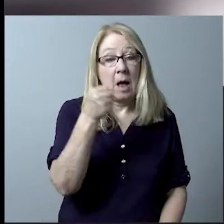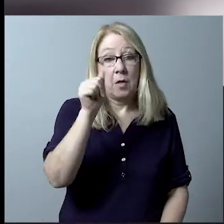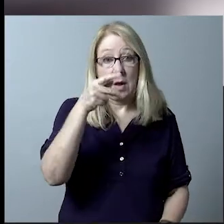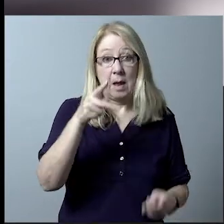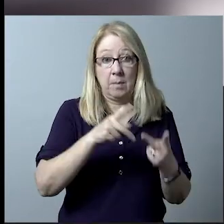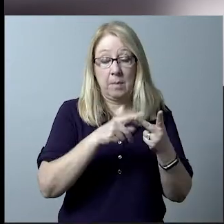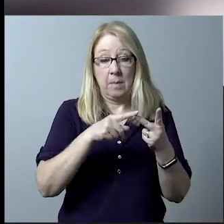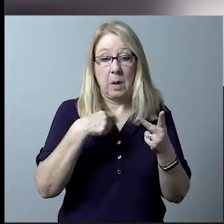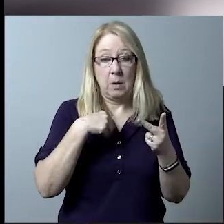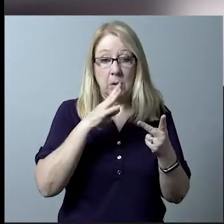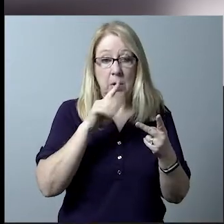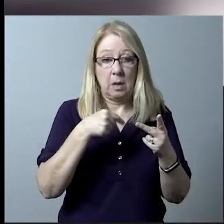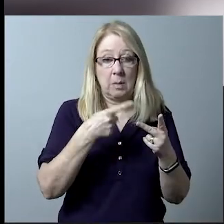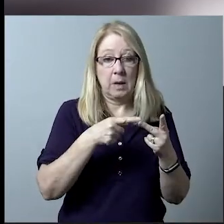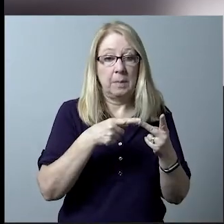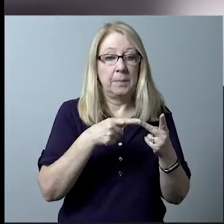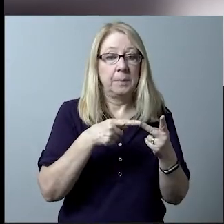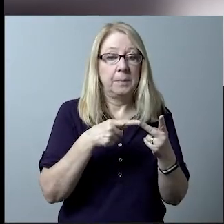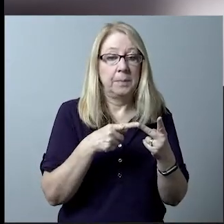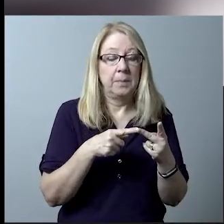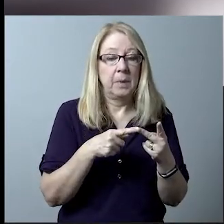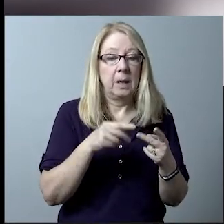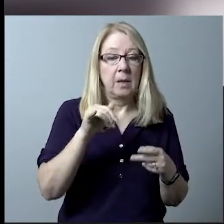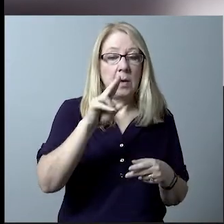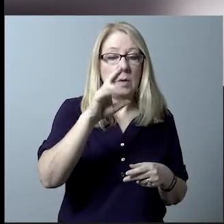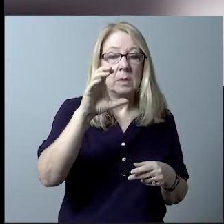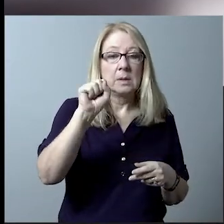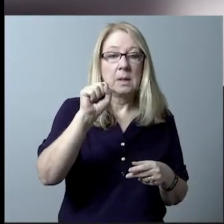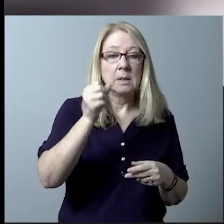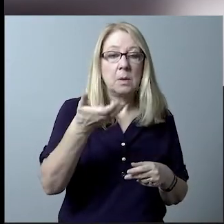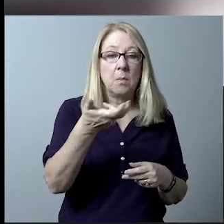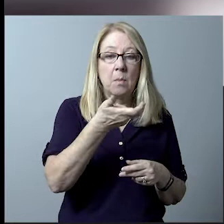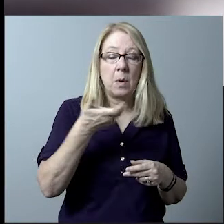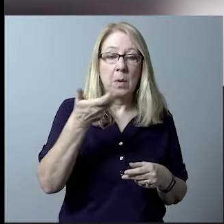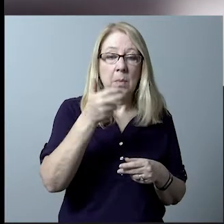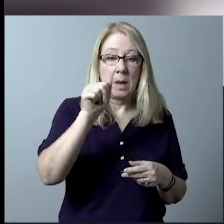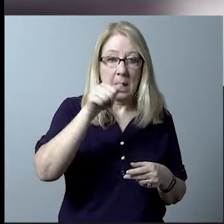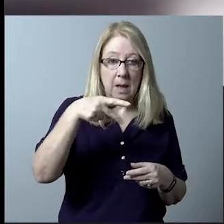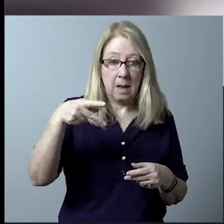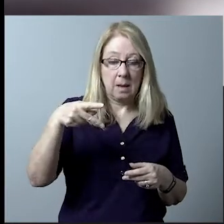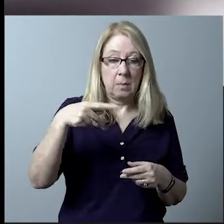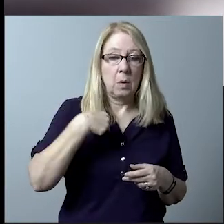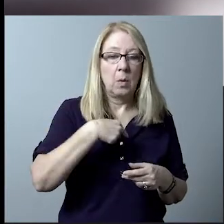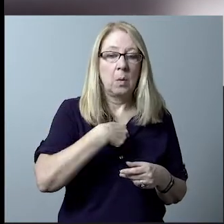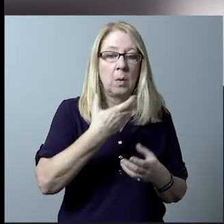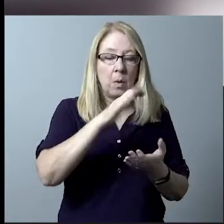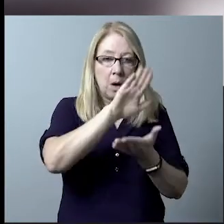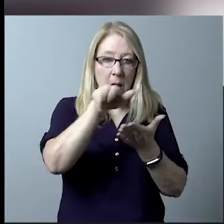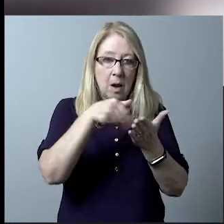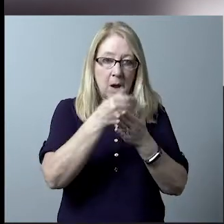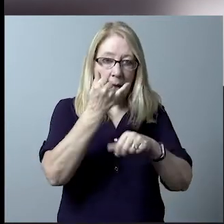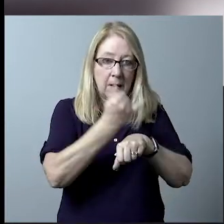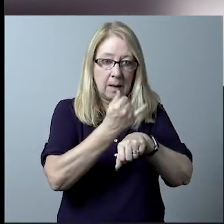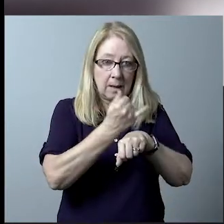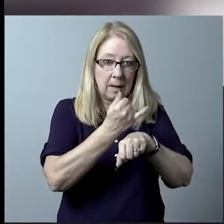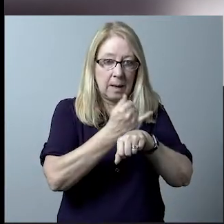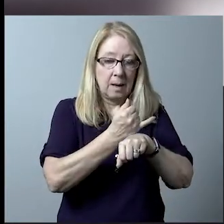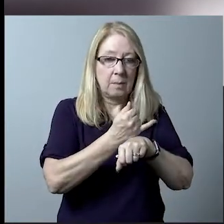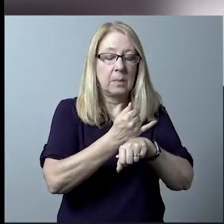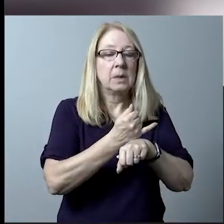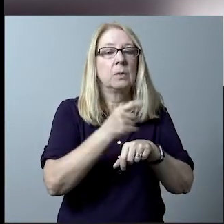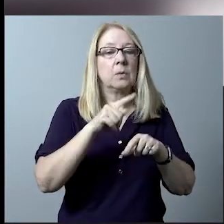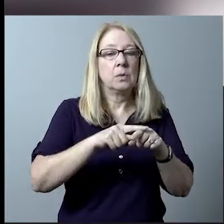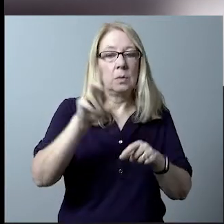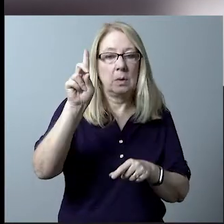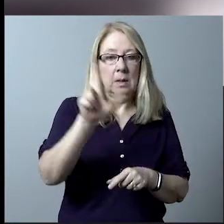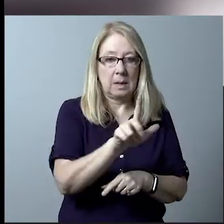The other app that I would like to talk about is the UCCS mobile app. We would like all of